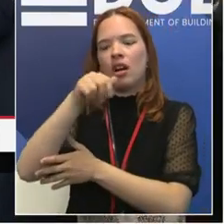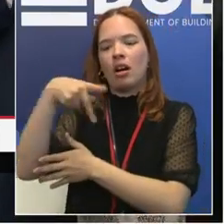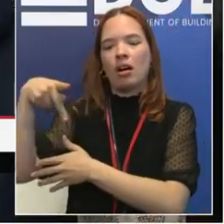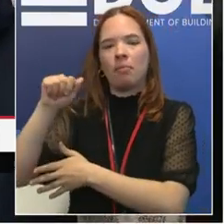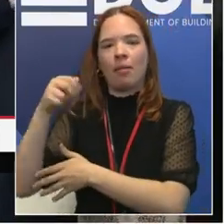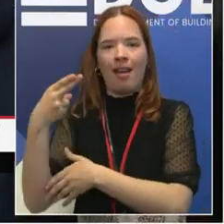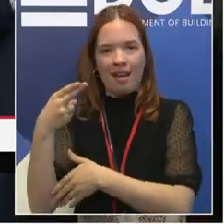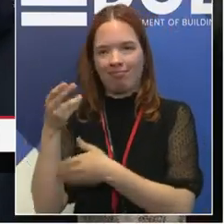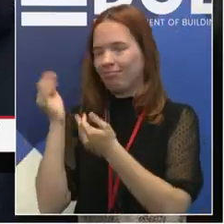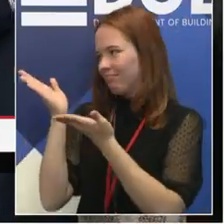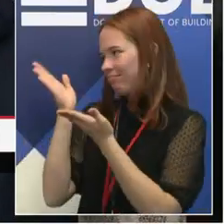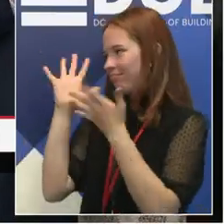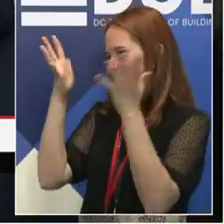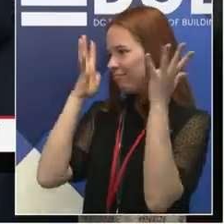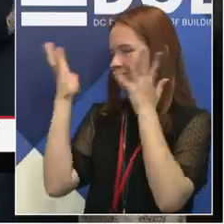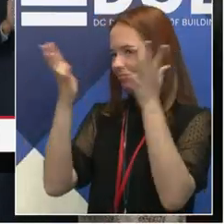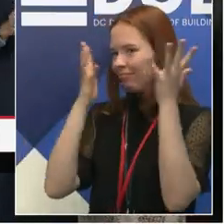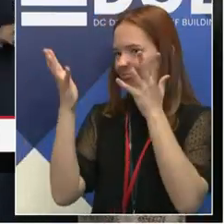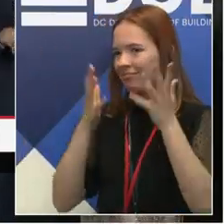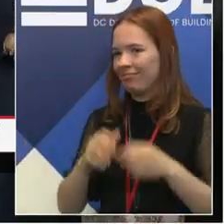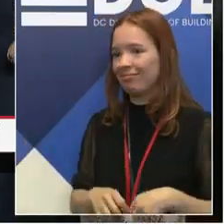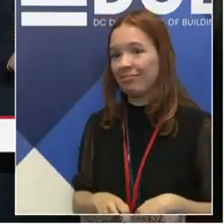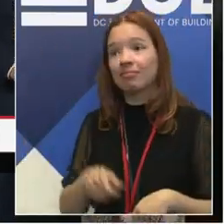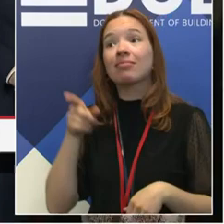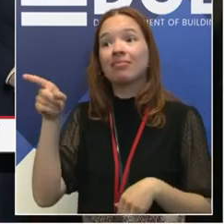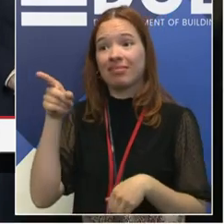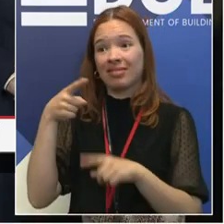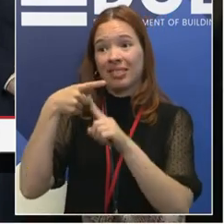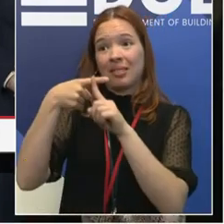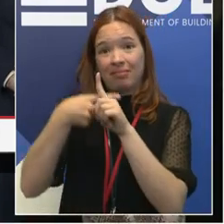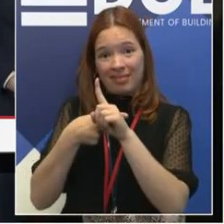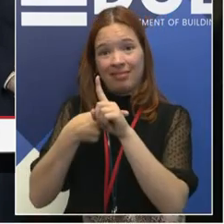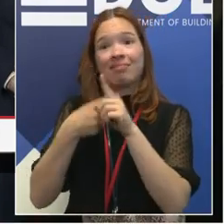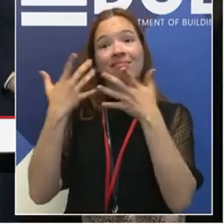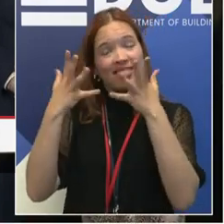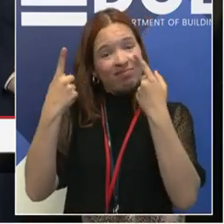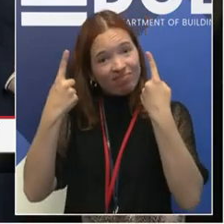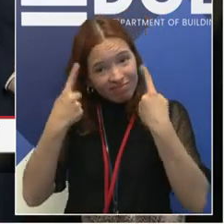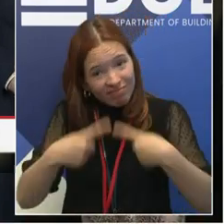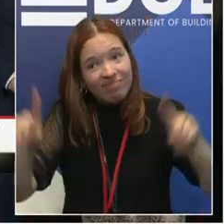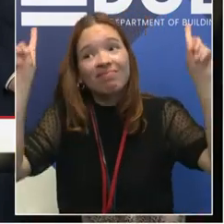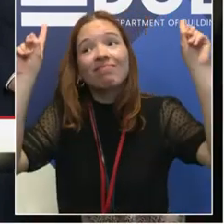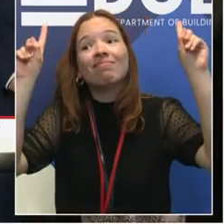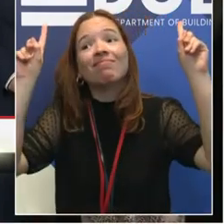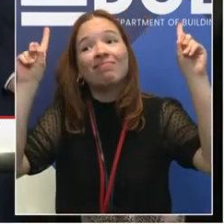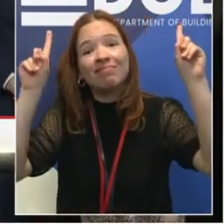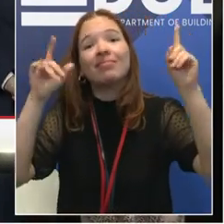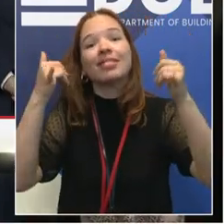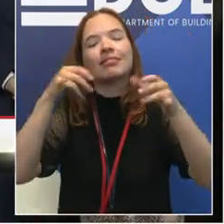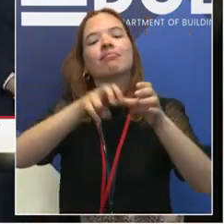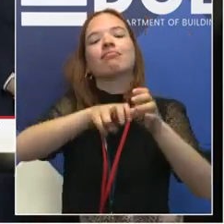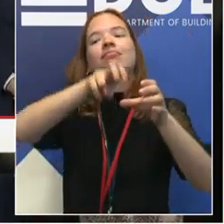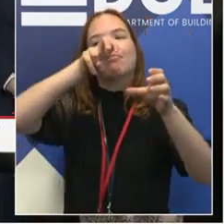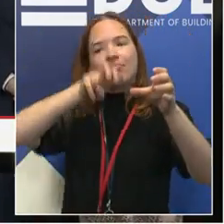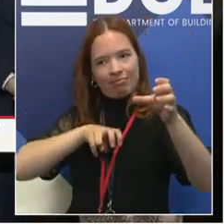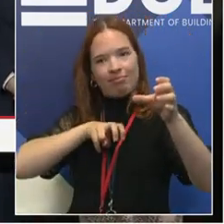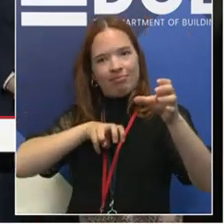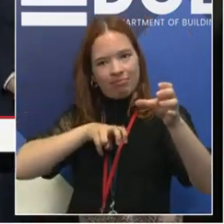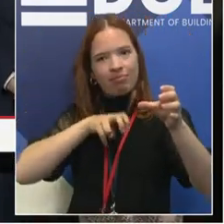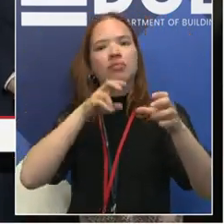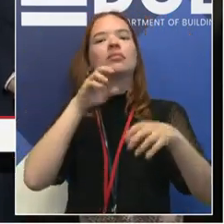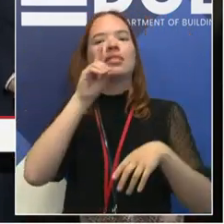Director Chopra announced last month that he's leaving D.C. government after 15 years of